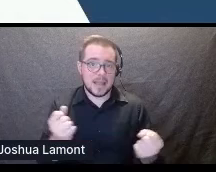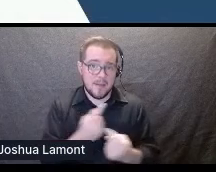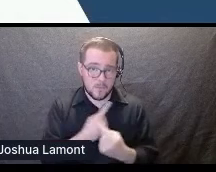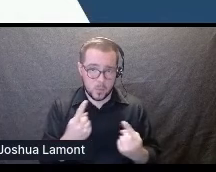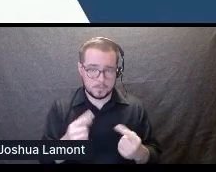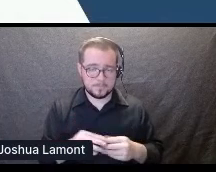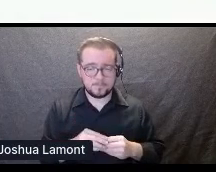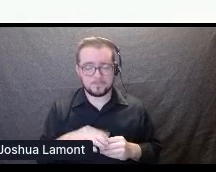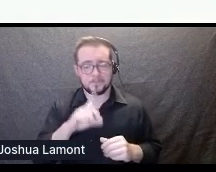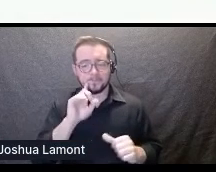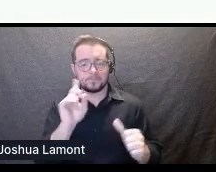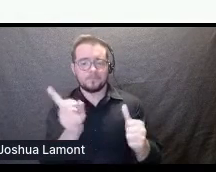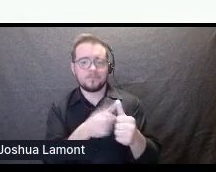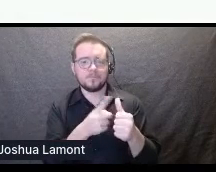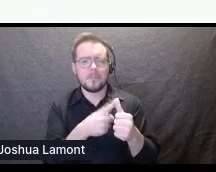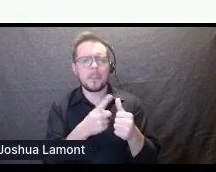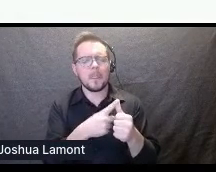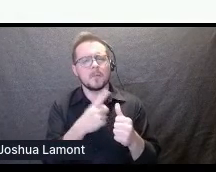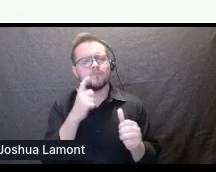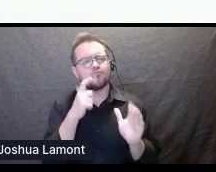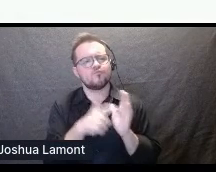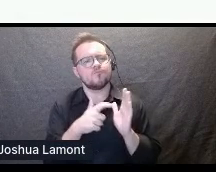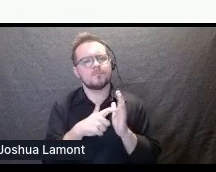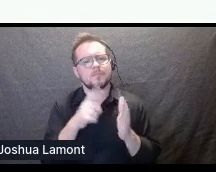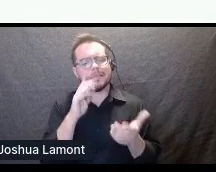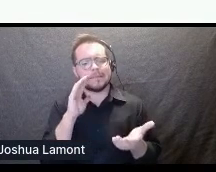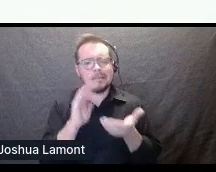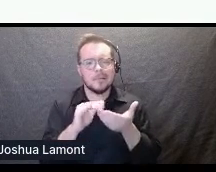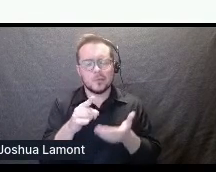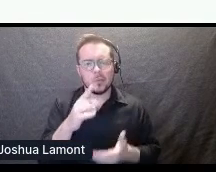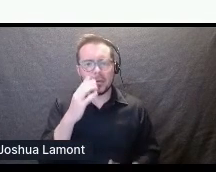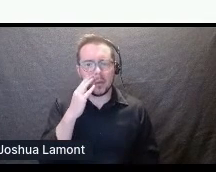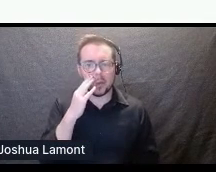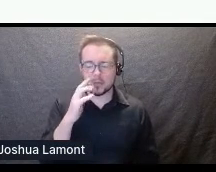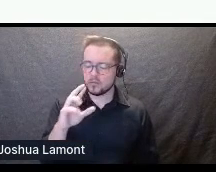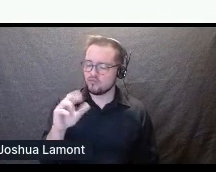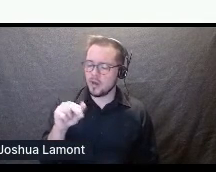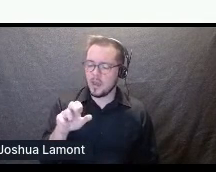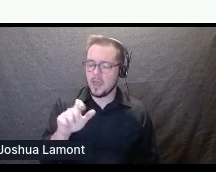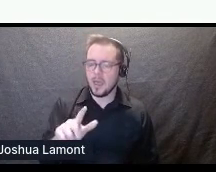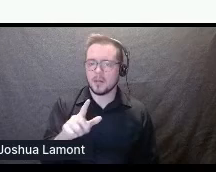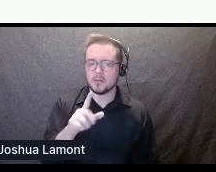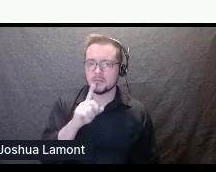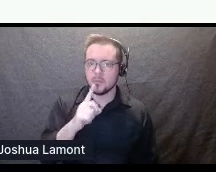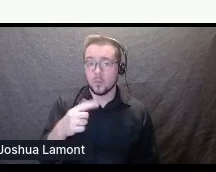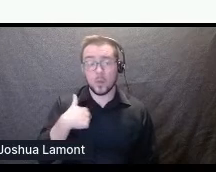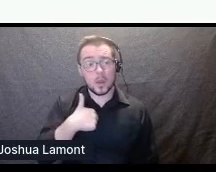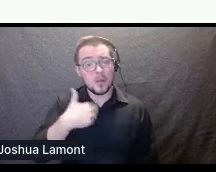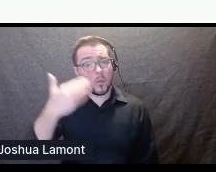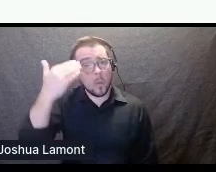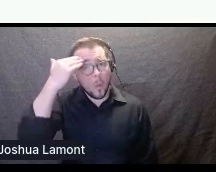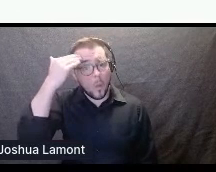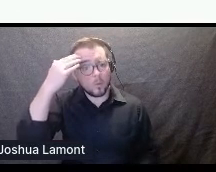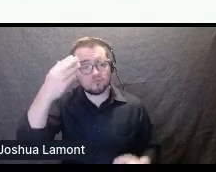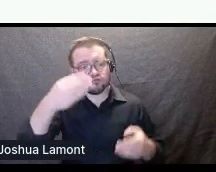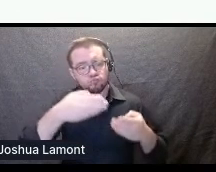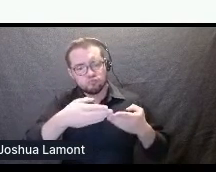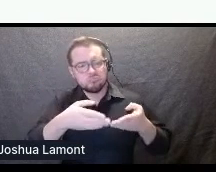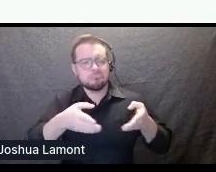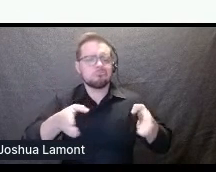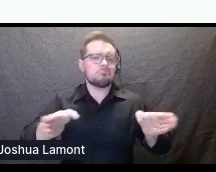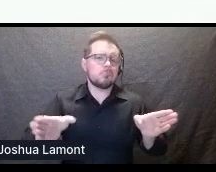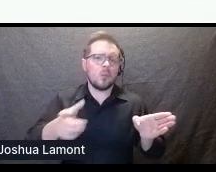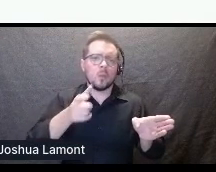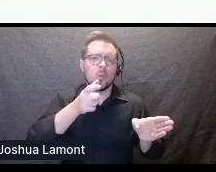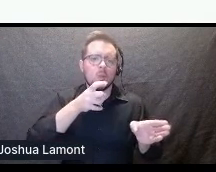So first off, recognizing how little you know. So as Raquel just covered so helpfully, we do know broadly who makes up the Democratic base,